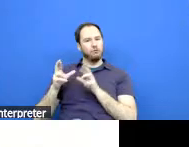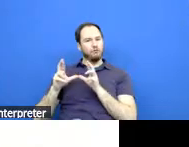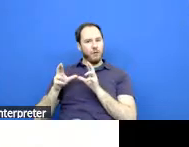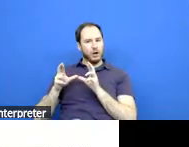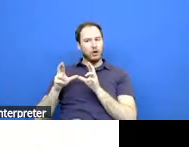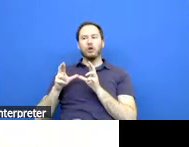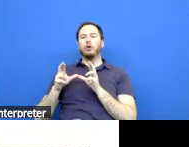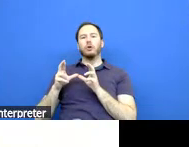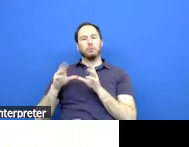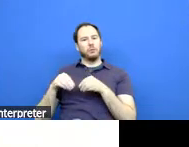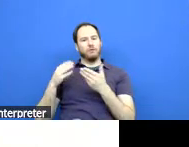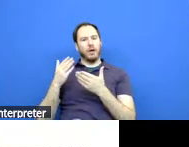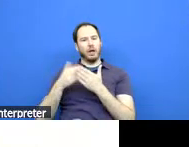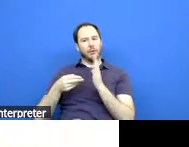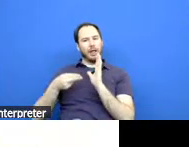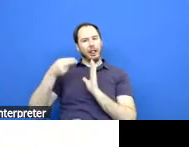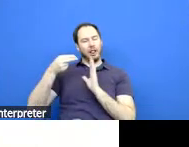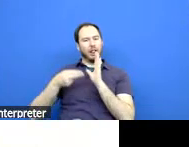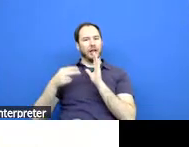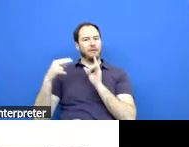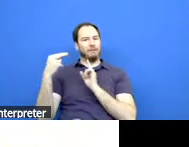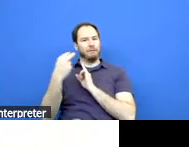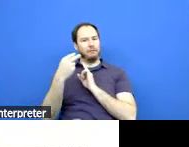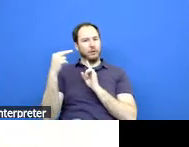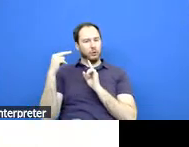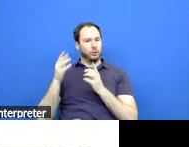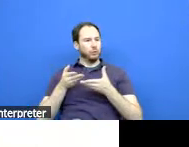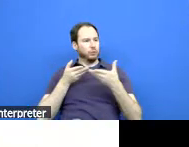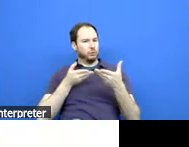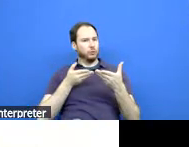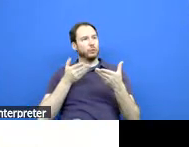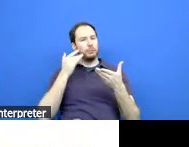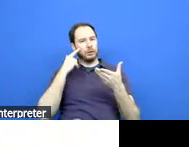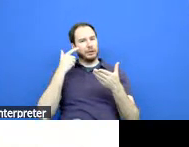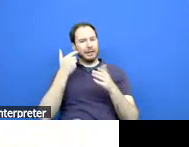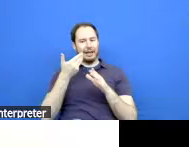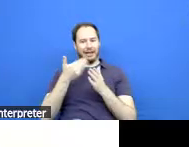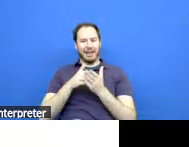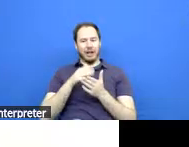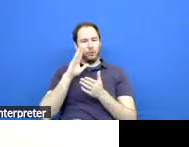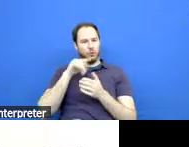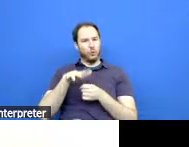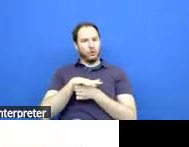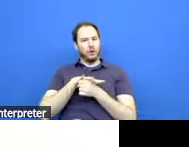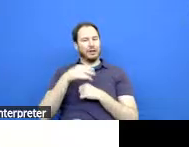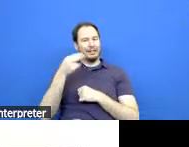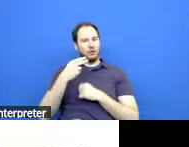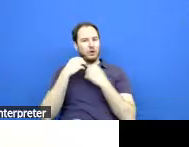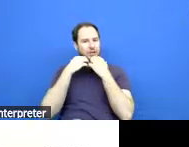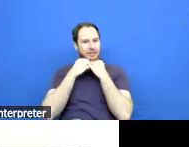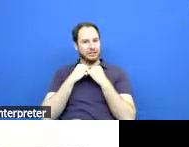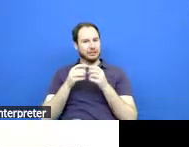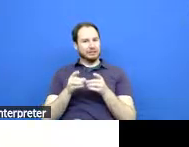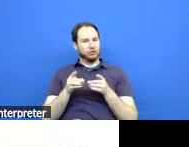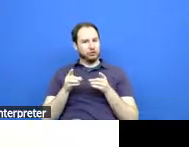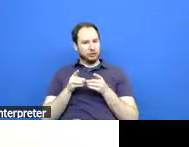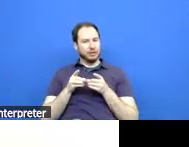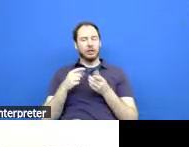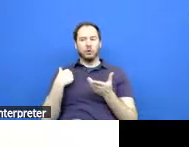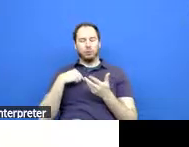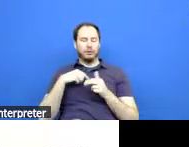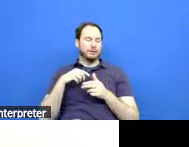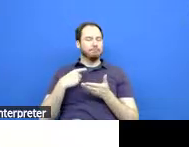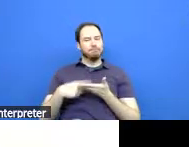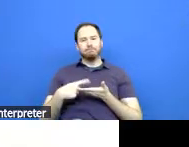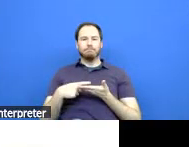some elevation views of those buildings. Given the nature of the historic district, we've really kind of gone back and forth on how those are going to look.